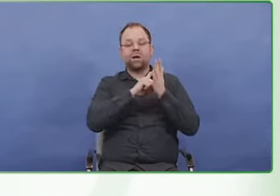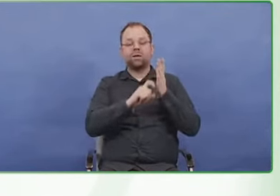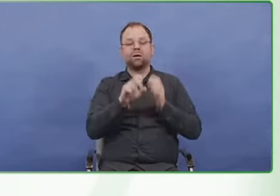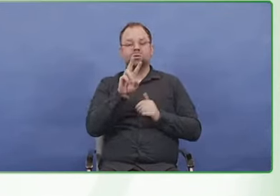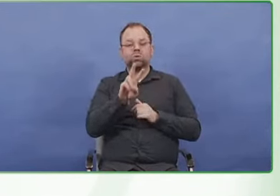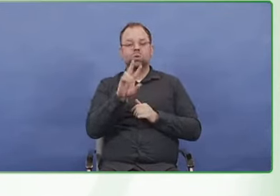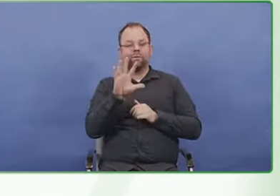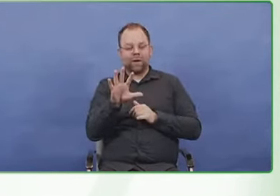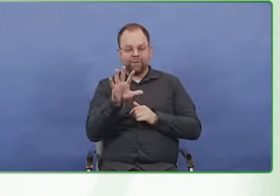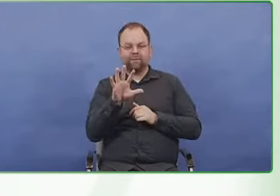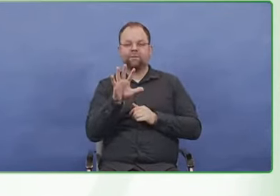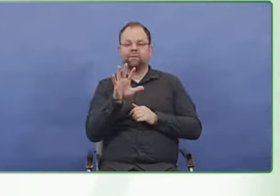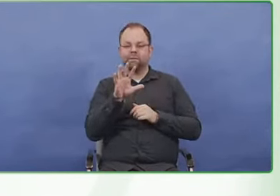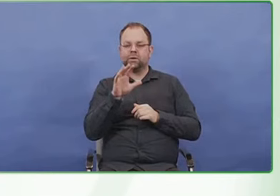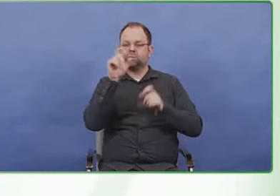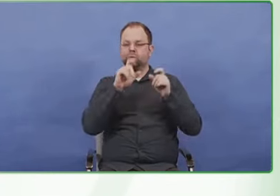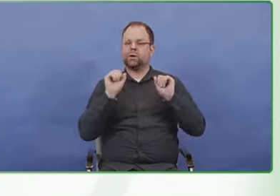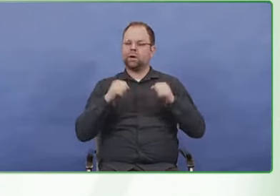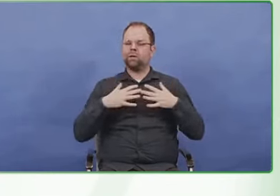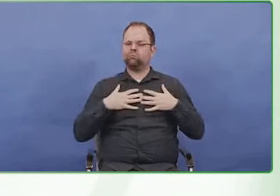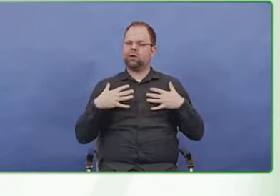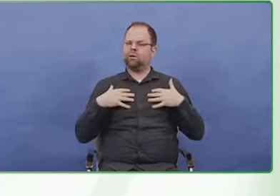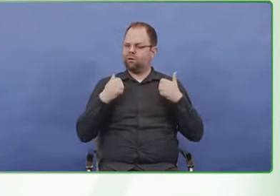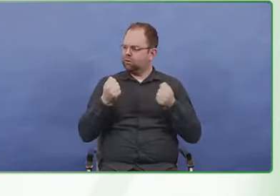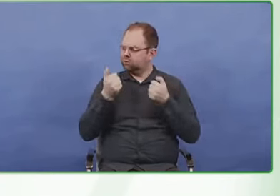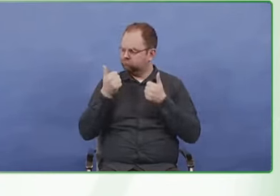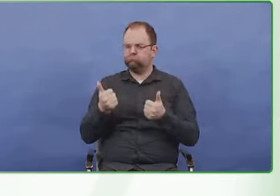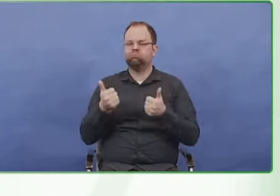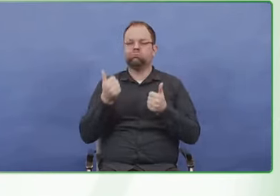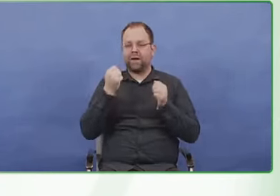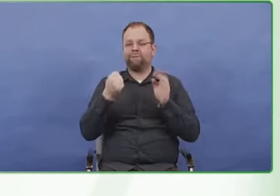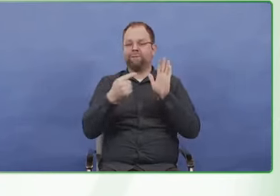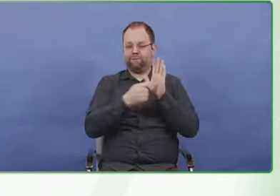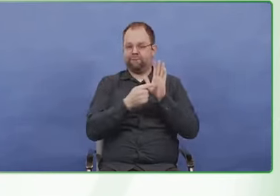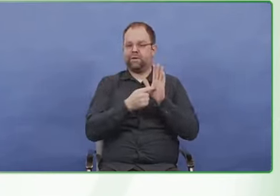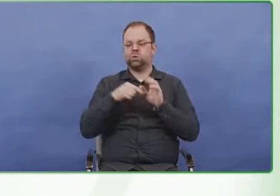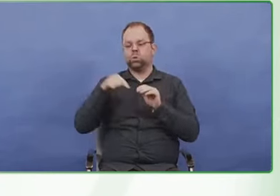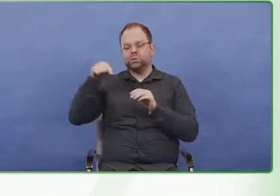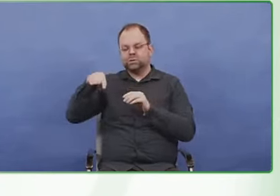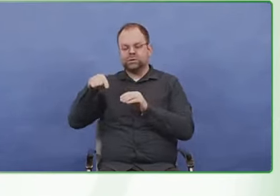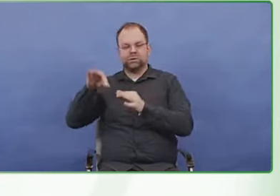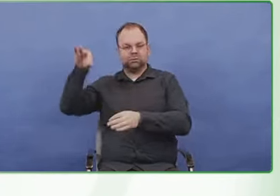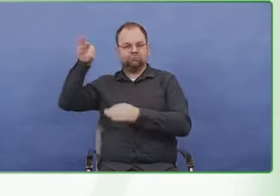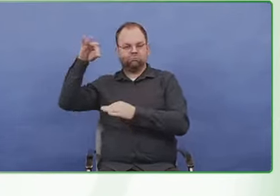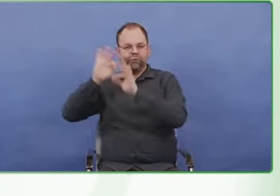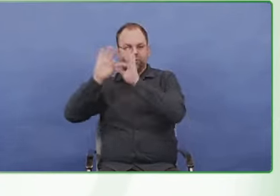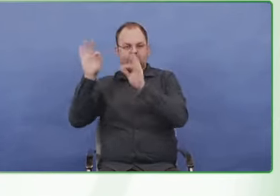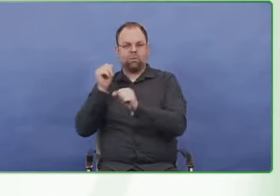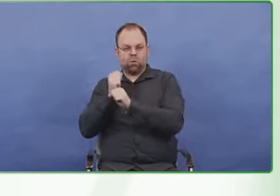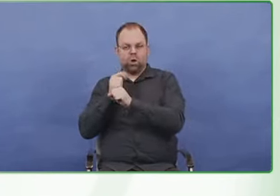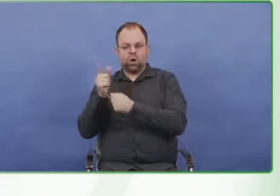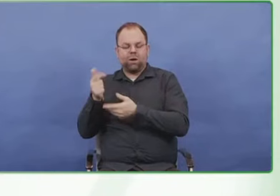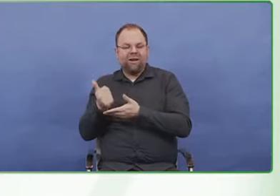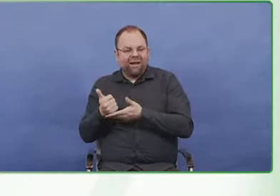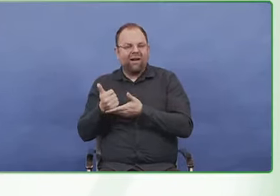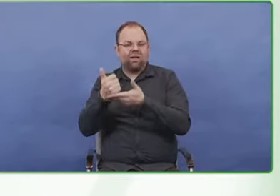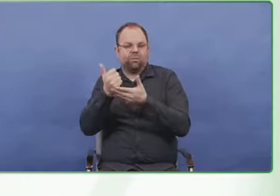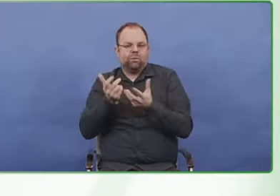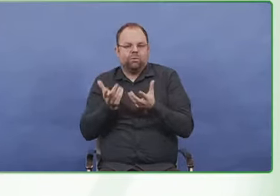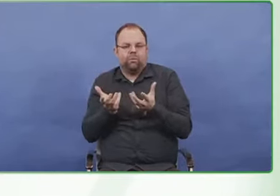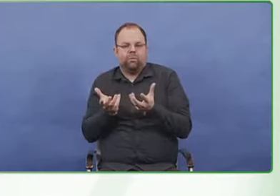disability-inclusive policies and plans. And finally, and importantly, to build evidence base on disability and